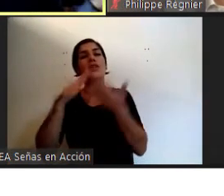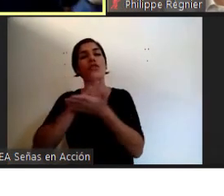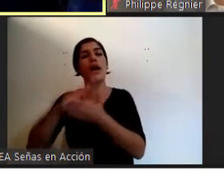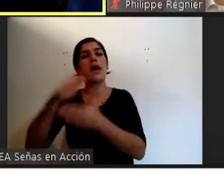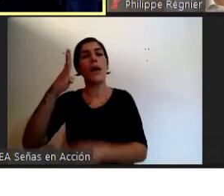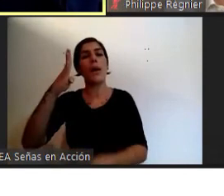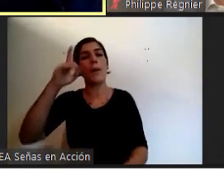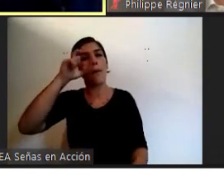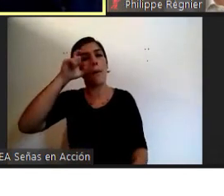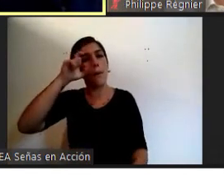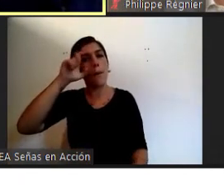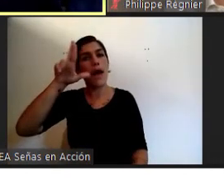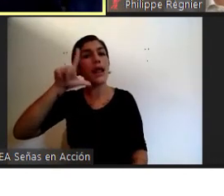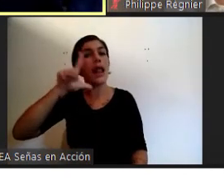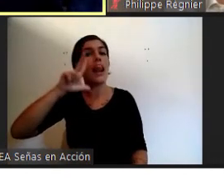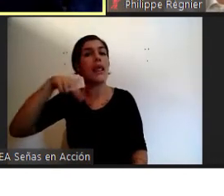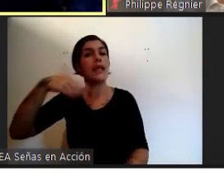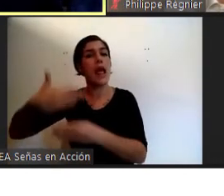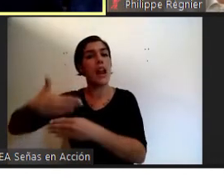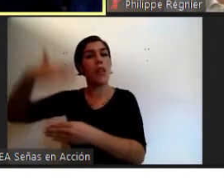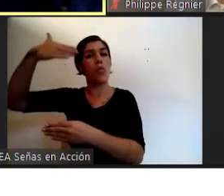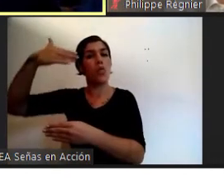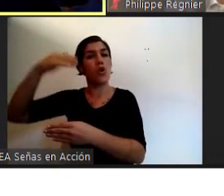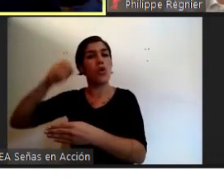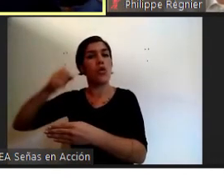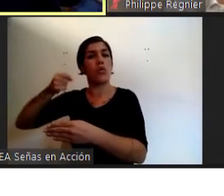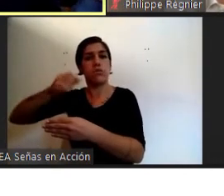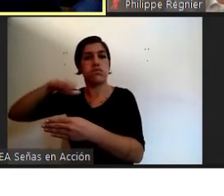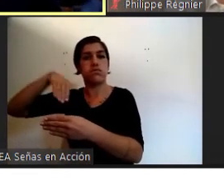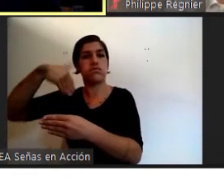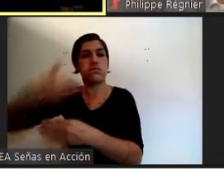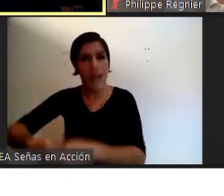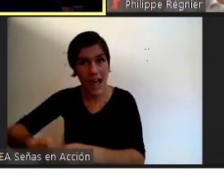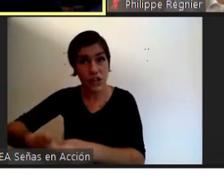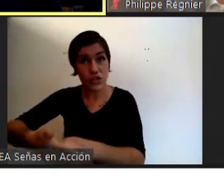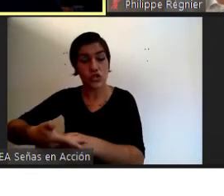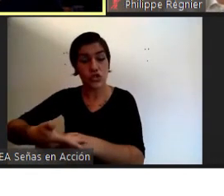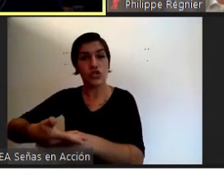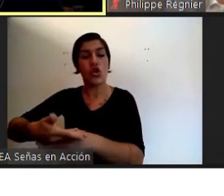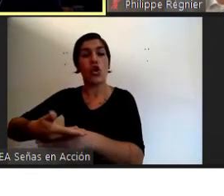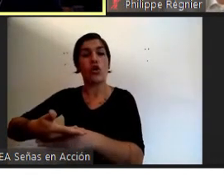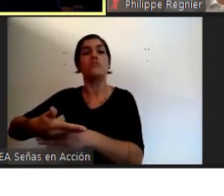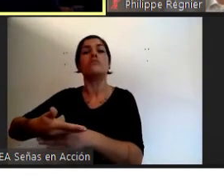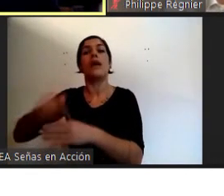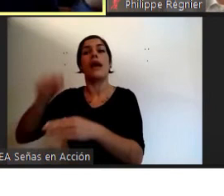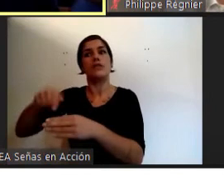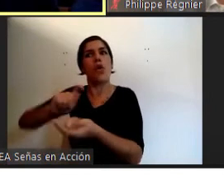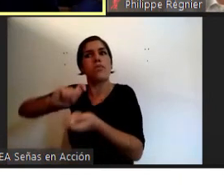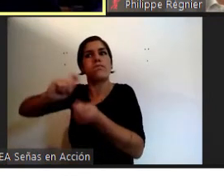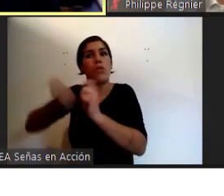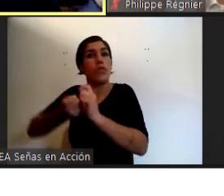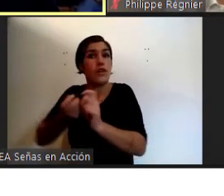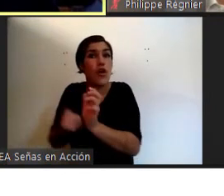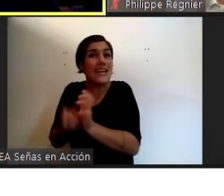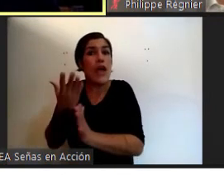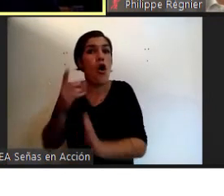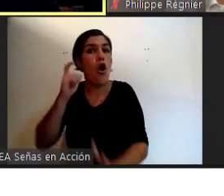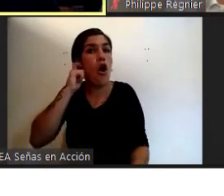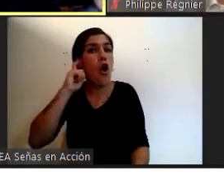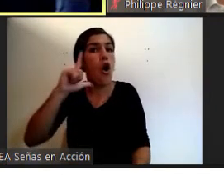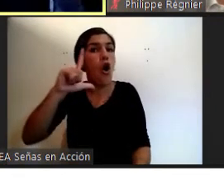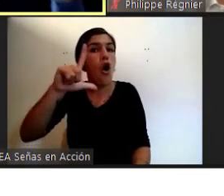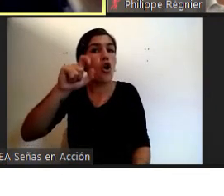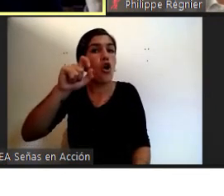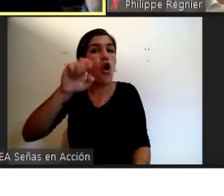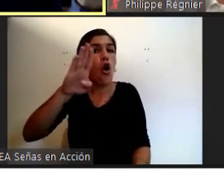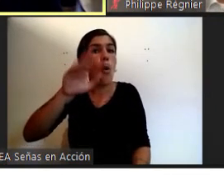that globalization will have. I think about the status of globalization. And